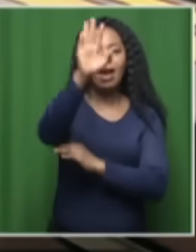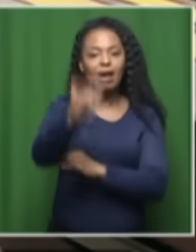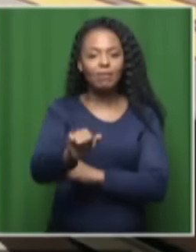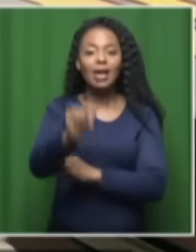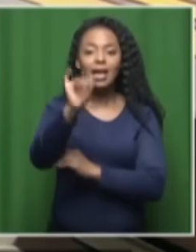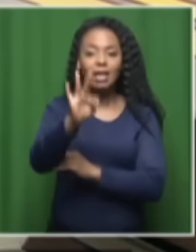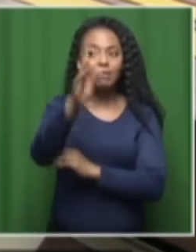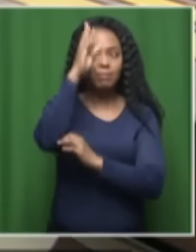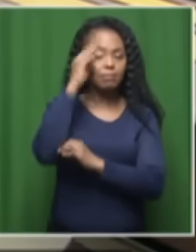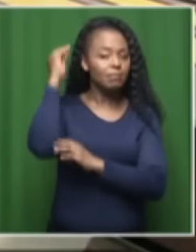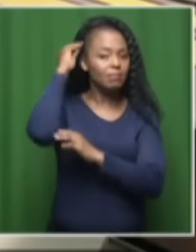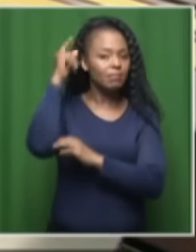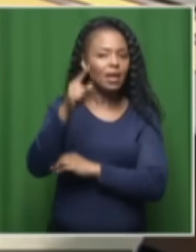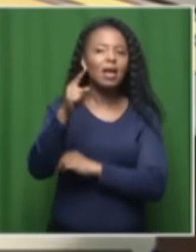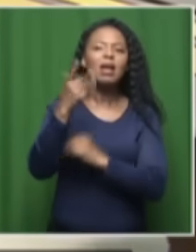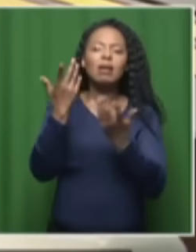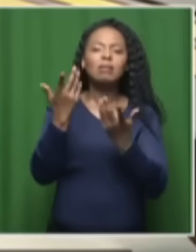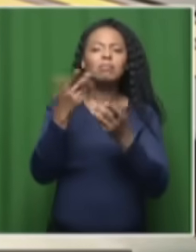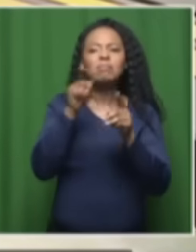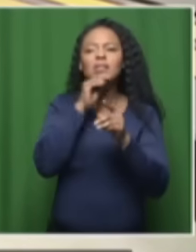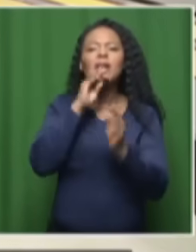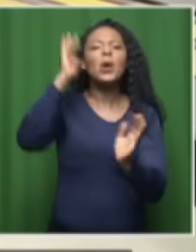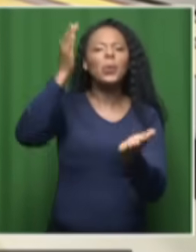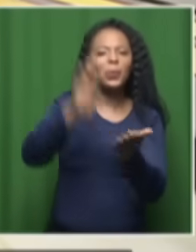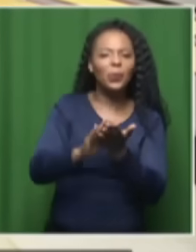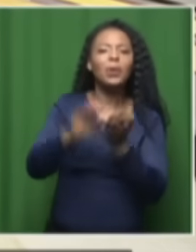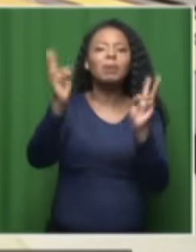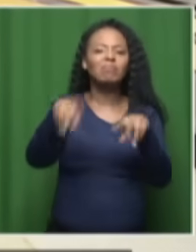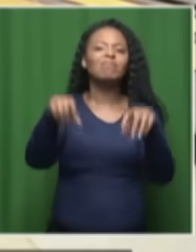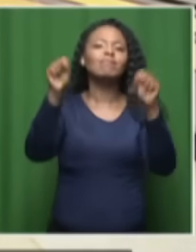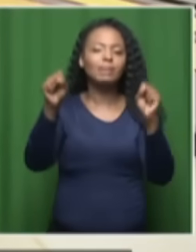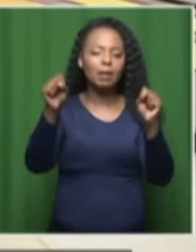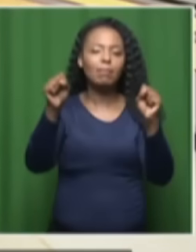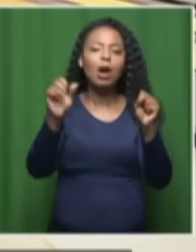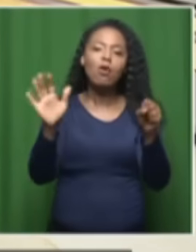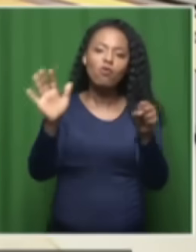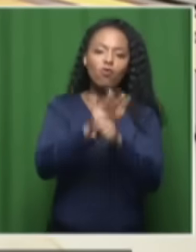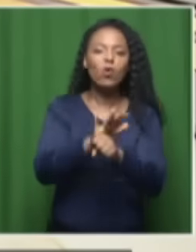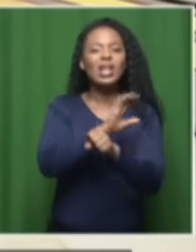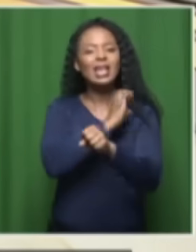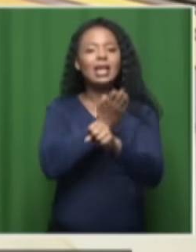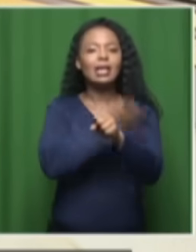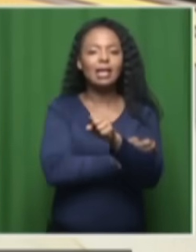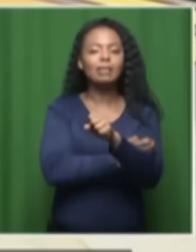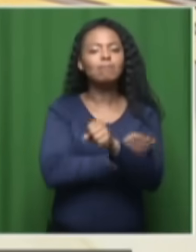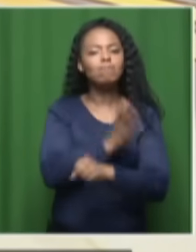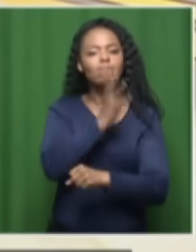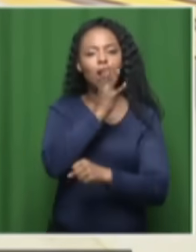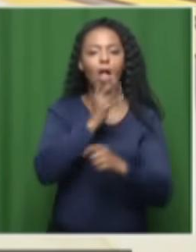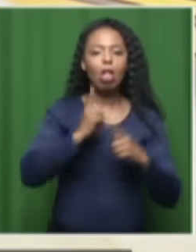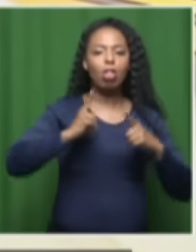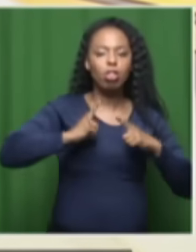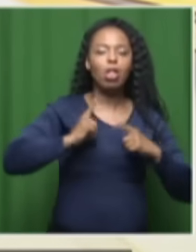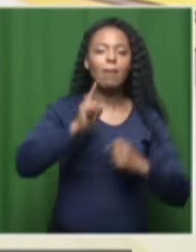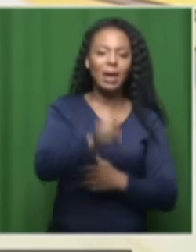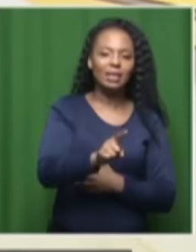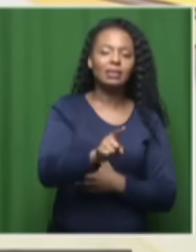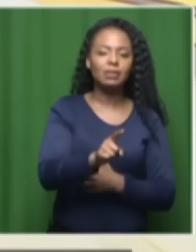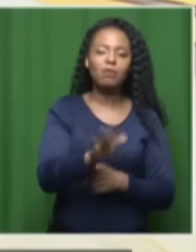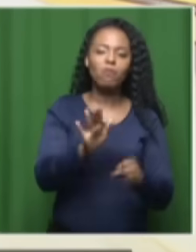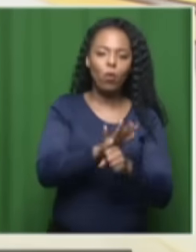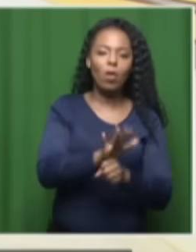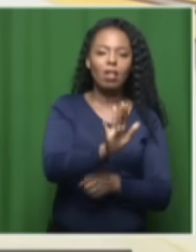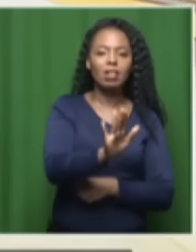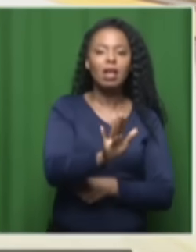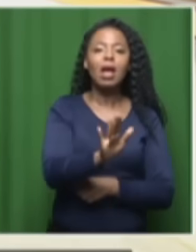take themselves off of load shedding by putting in enough energy to make up for the energy shortfall with